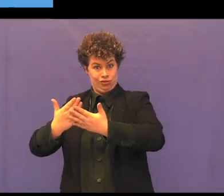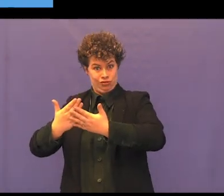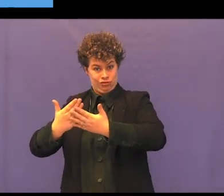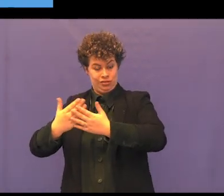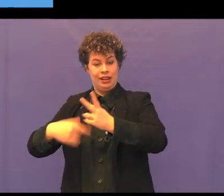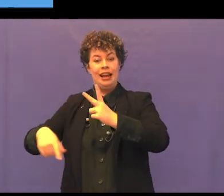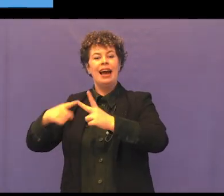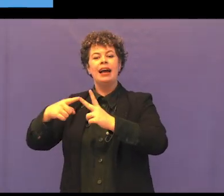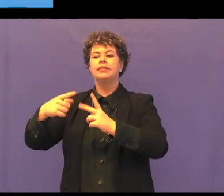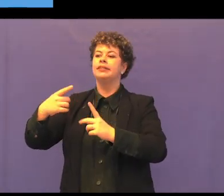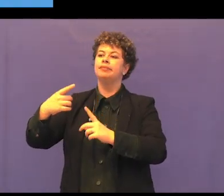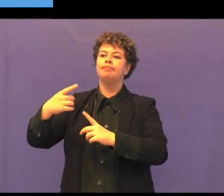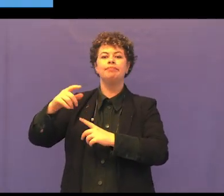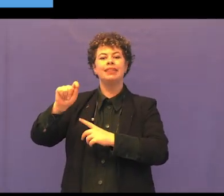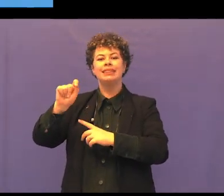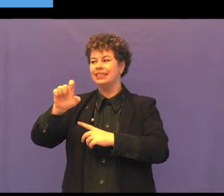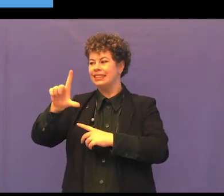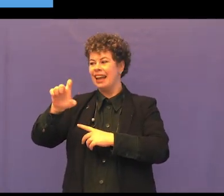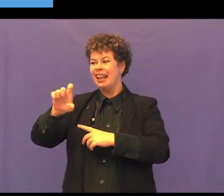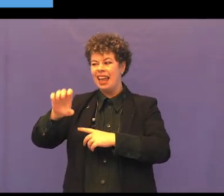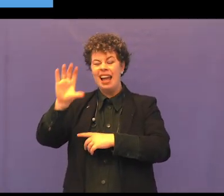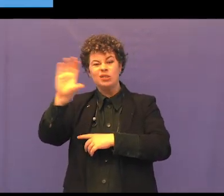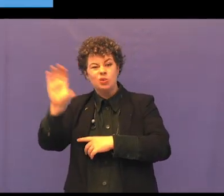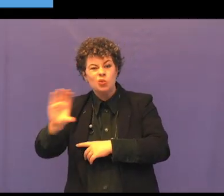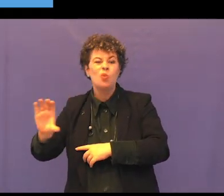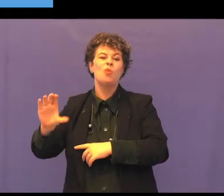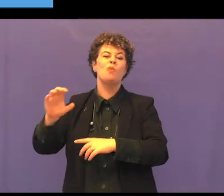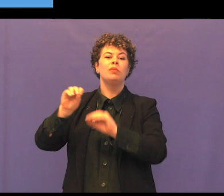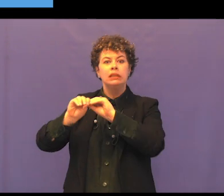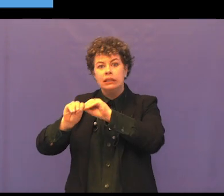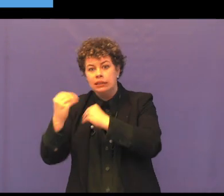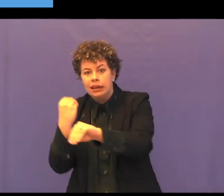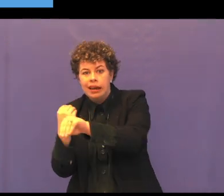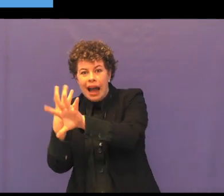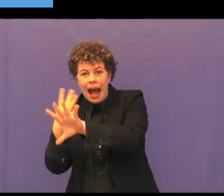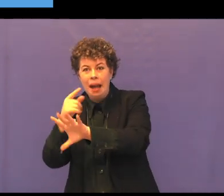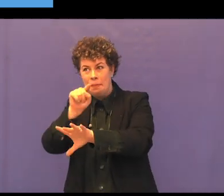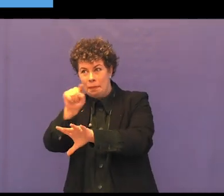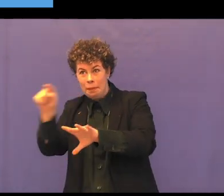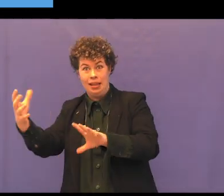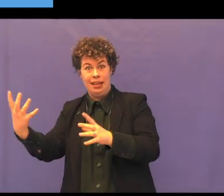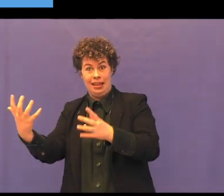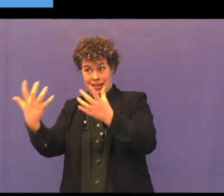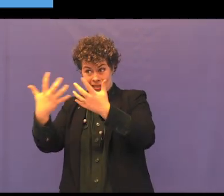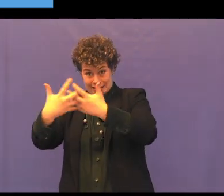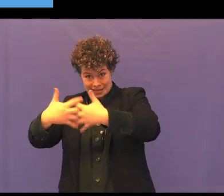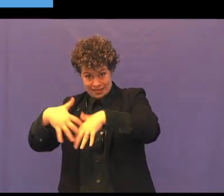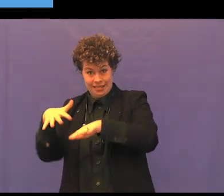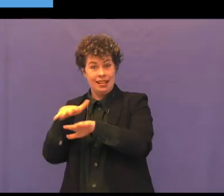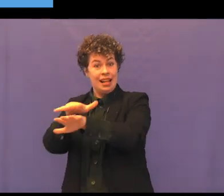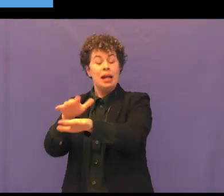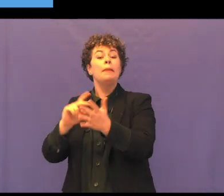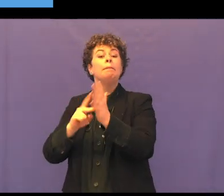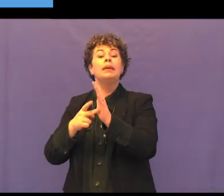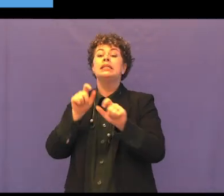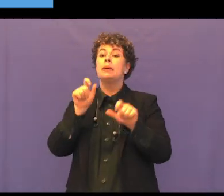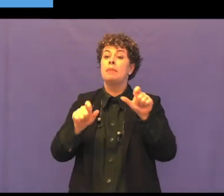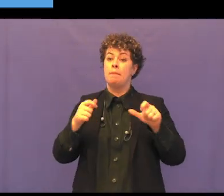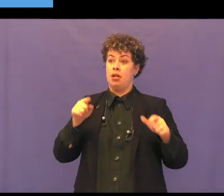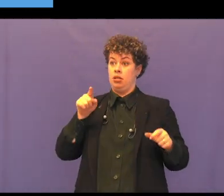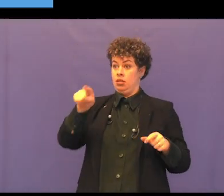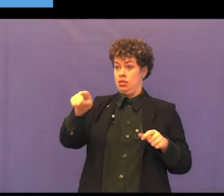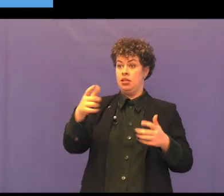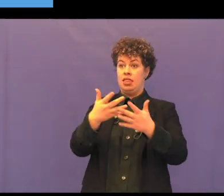world who, even if they don't speak the dominant language of the corporation, to be able to take part